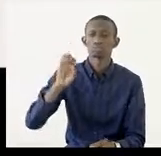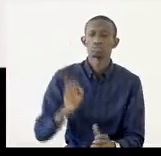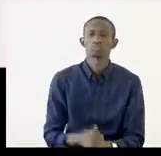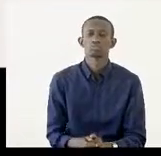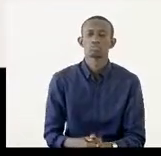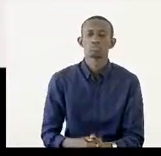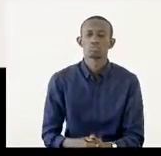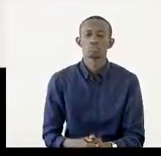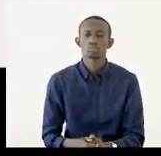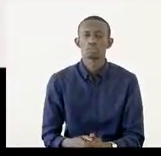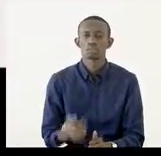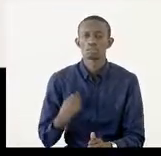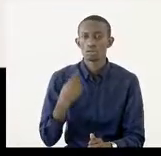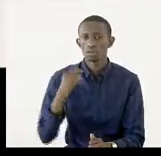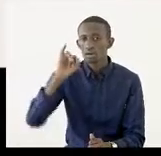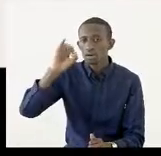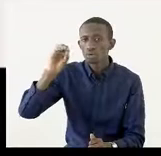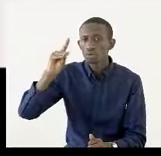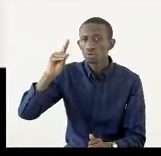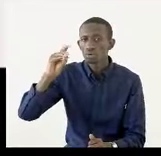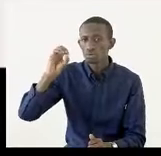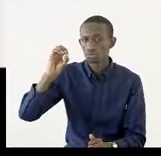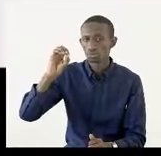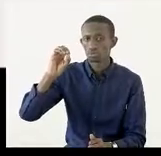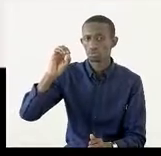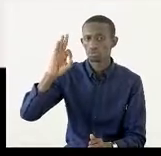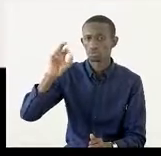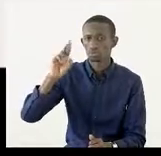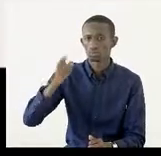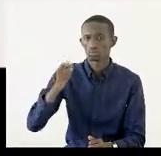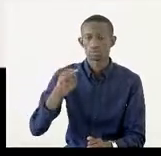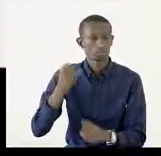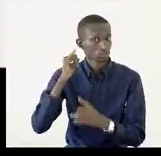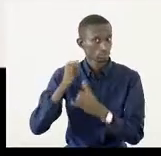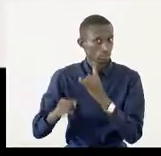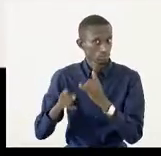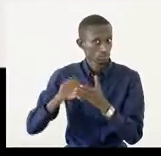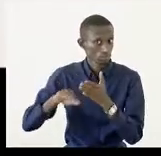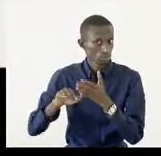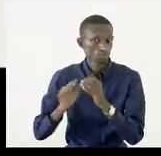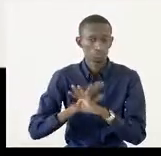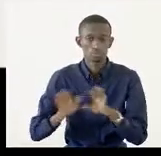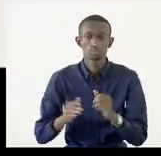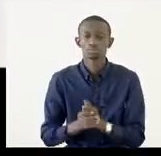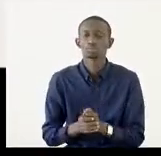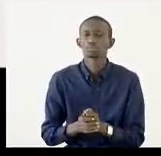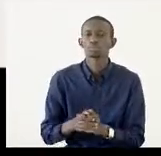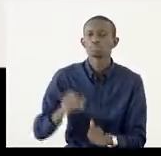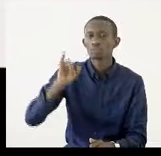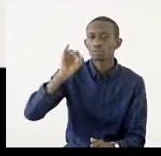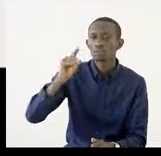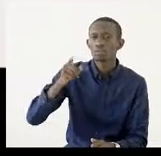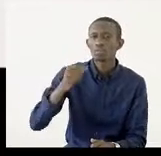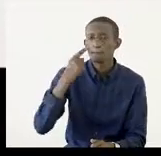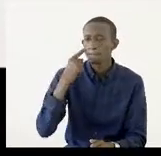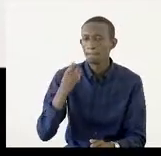So iodo foam test, I think this will be the last test that we are going to talk about. We looked